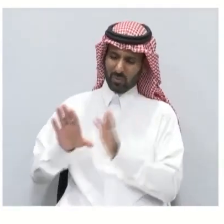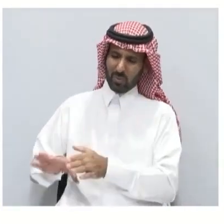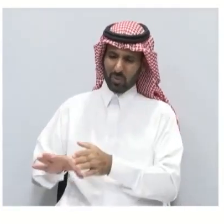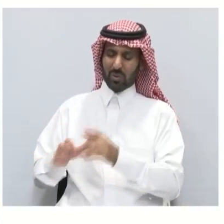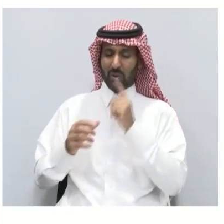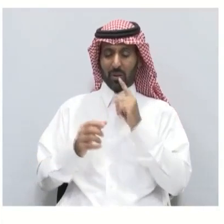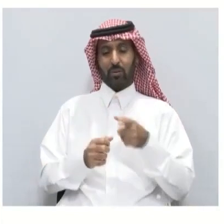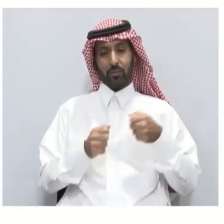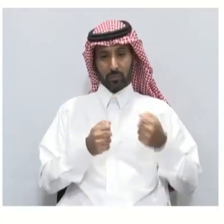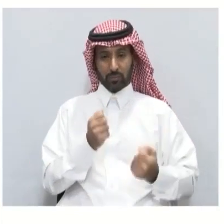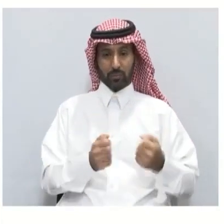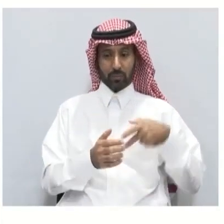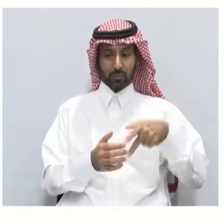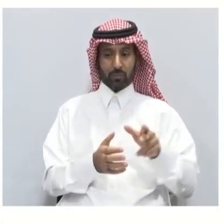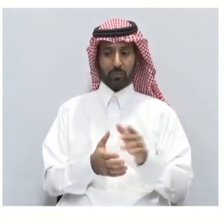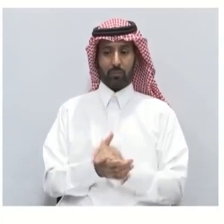half of it.